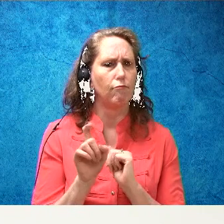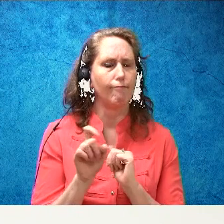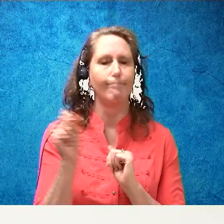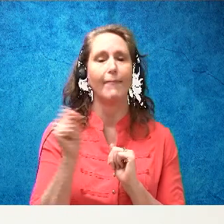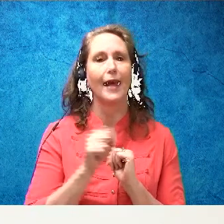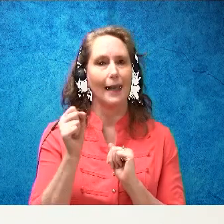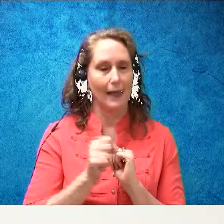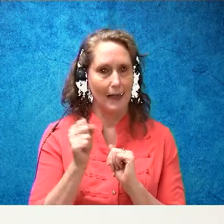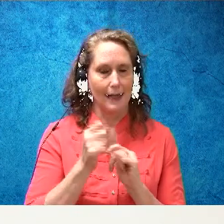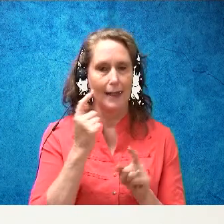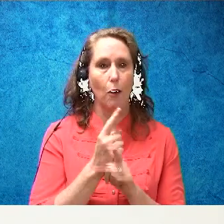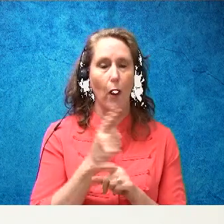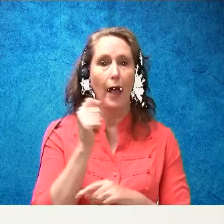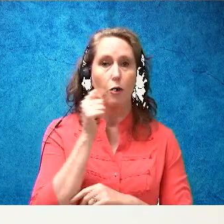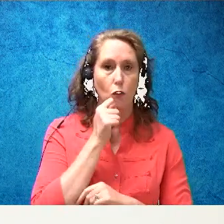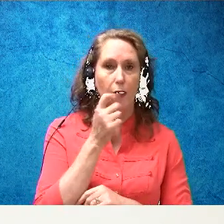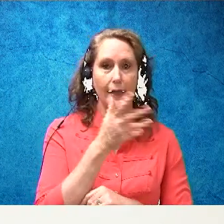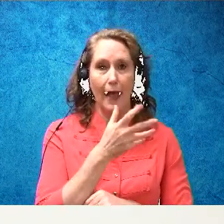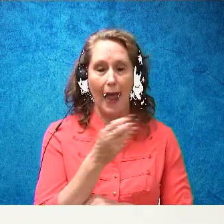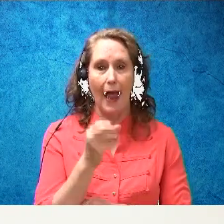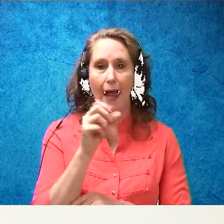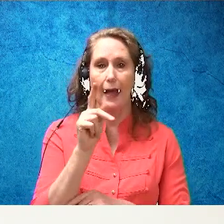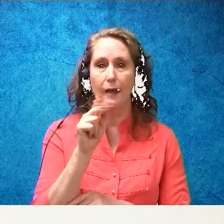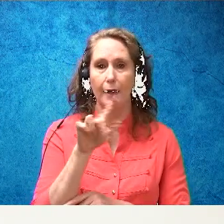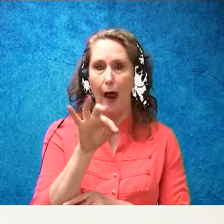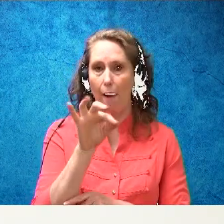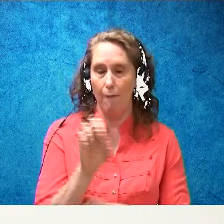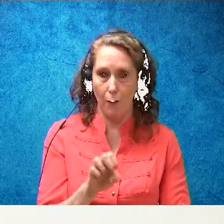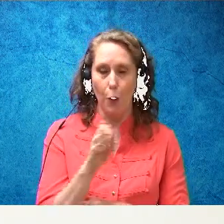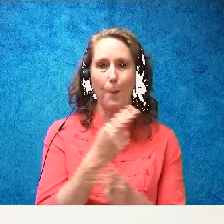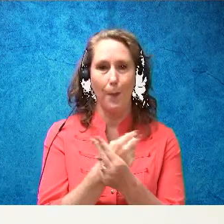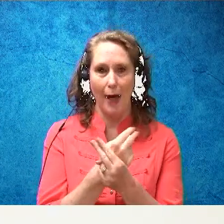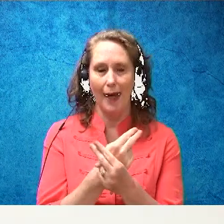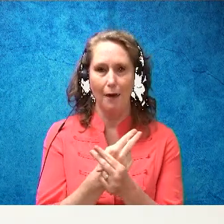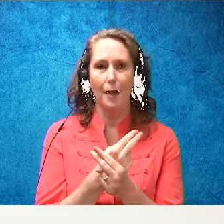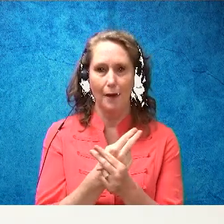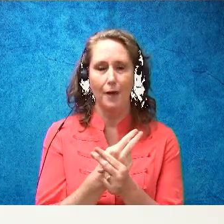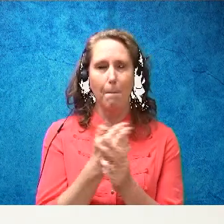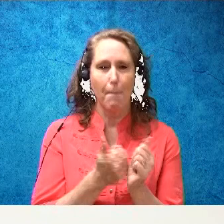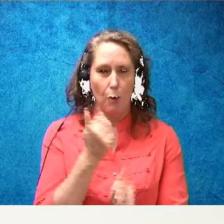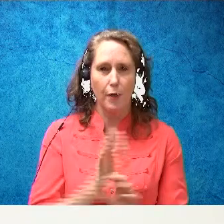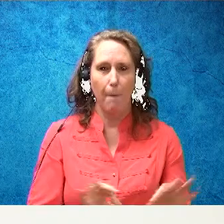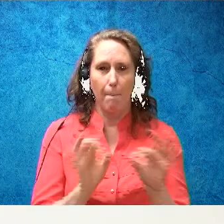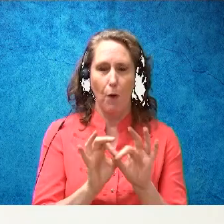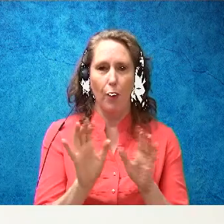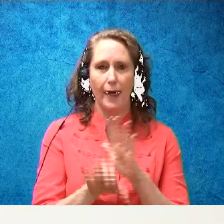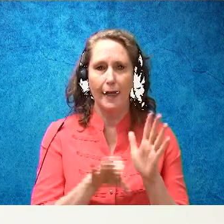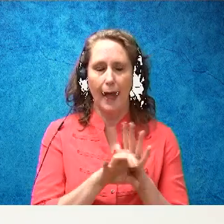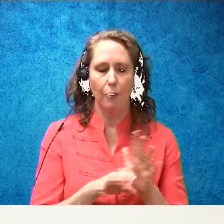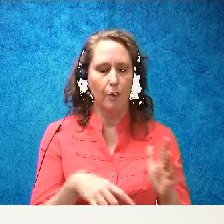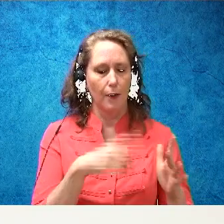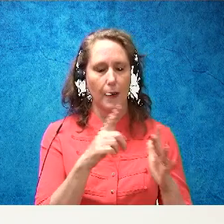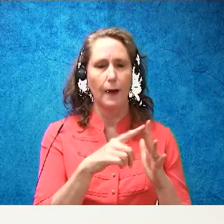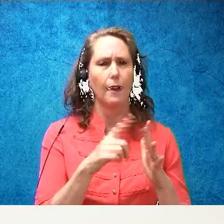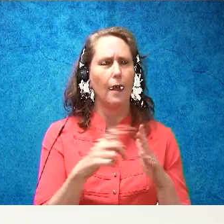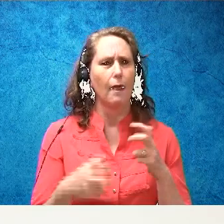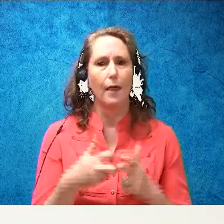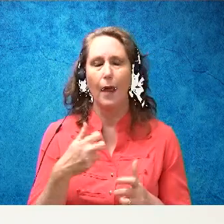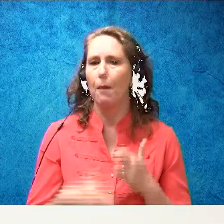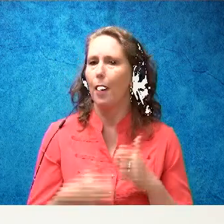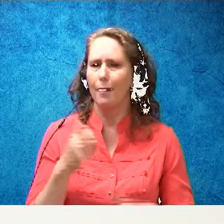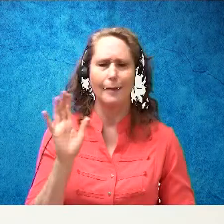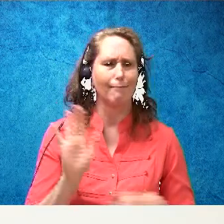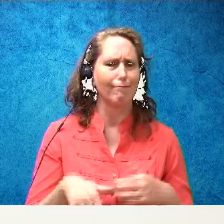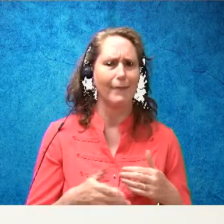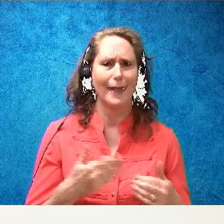Yes, friends, Trixie and Knuffle Bunny. Those would be our main characters. All right, next up is the problem. So this one's